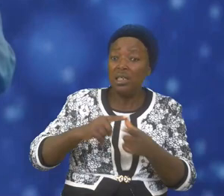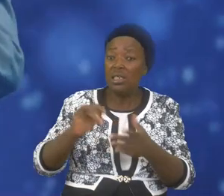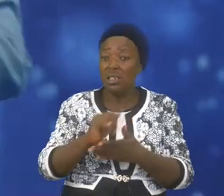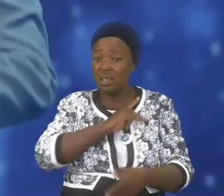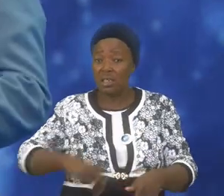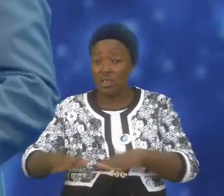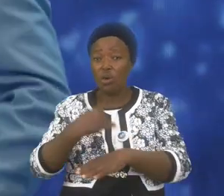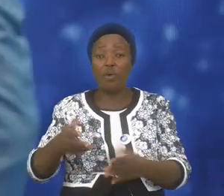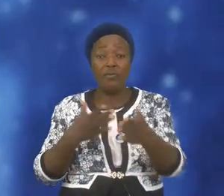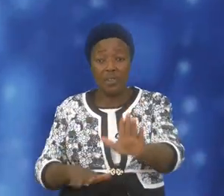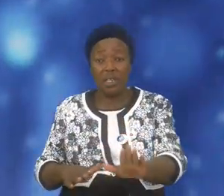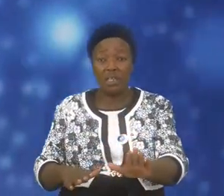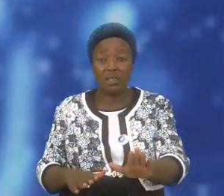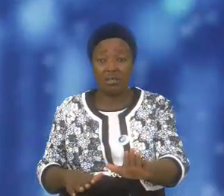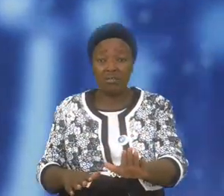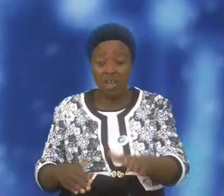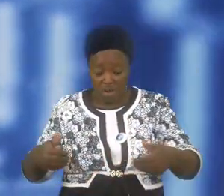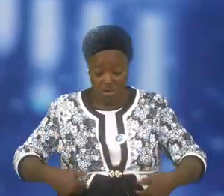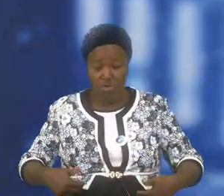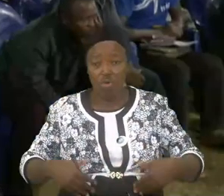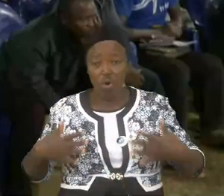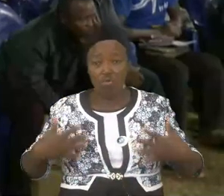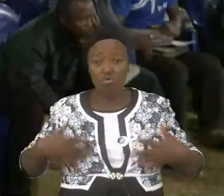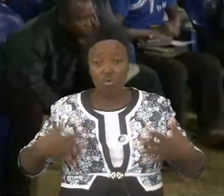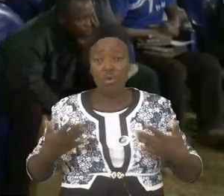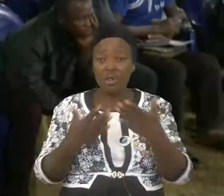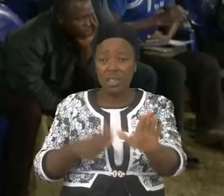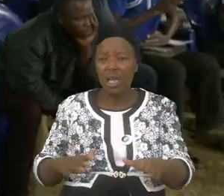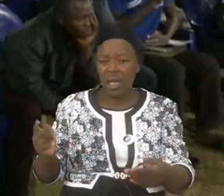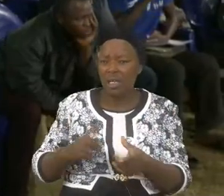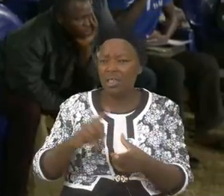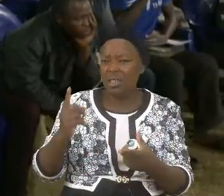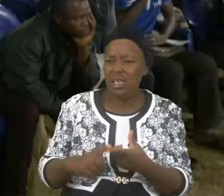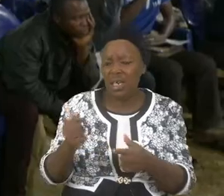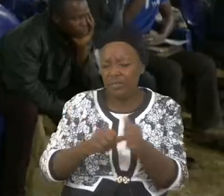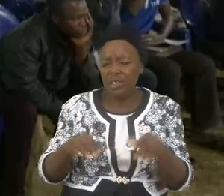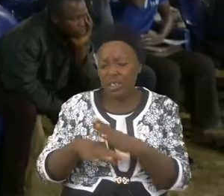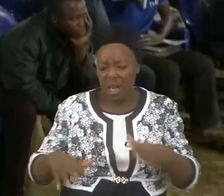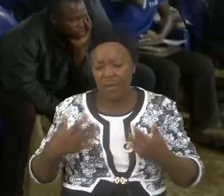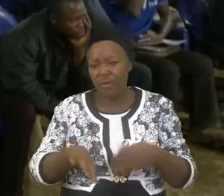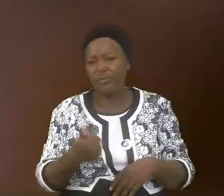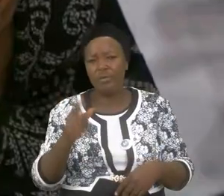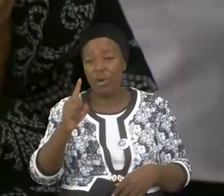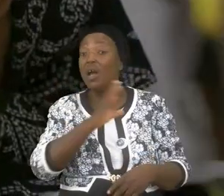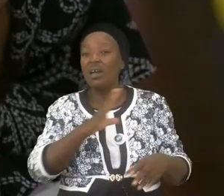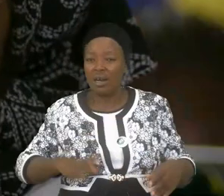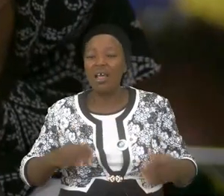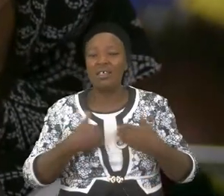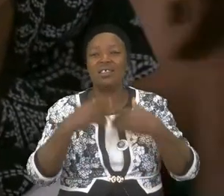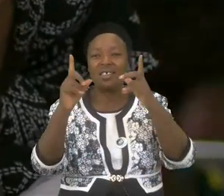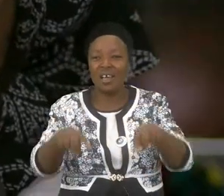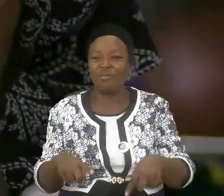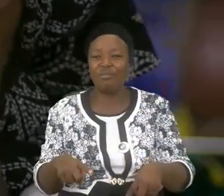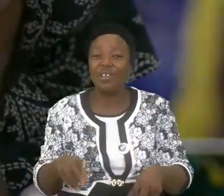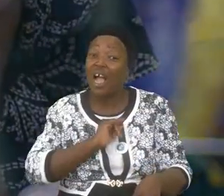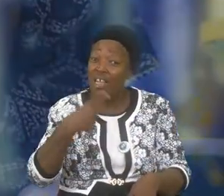everything in the life of everyone, Christ has come. I said Christ has come. And today,